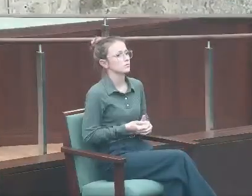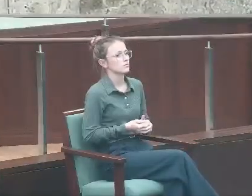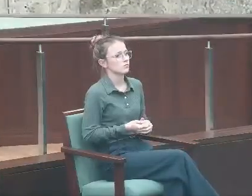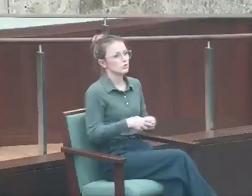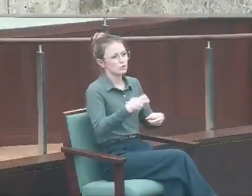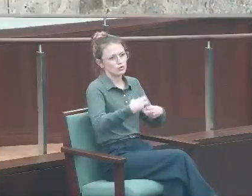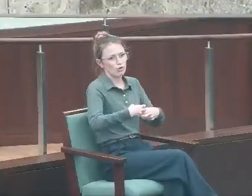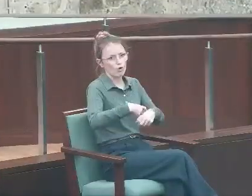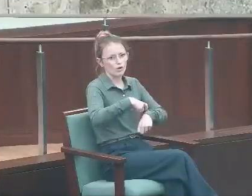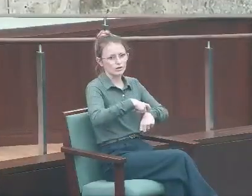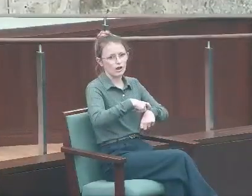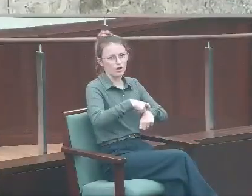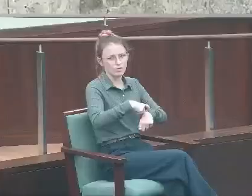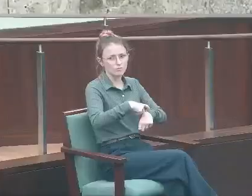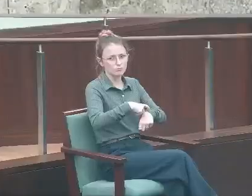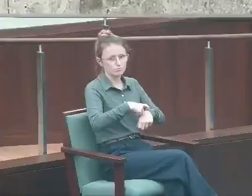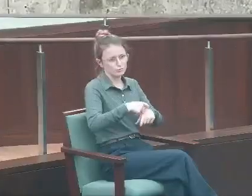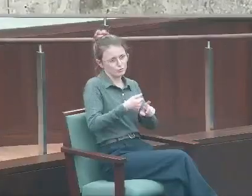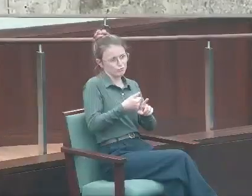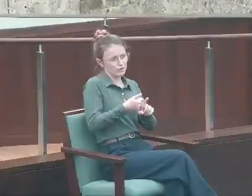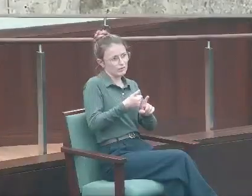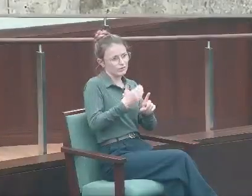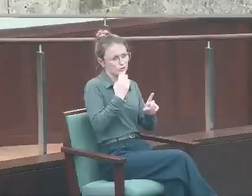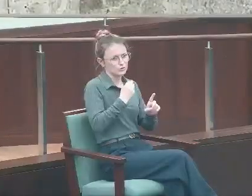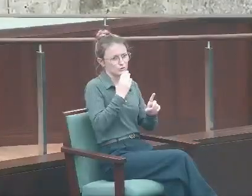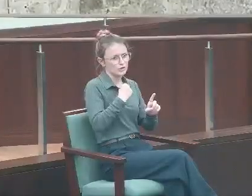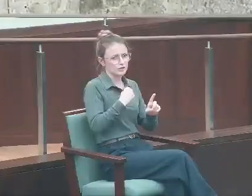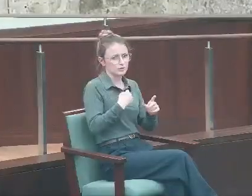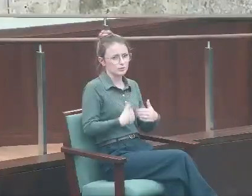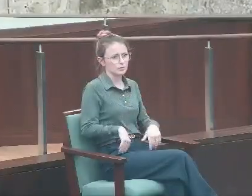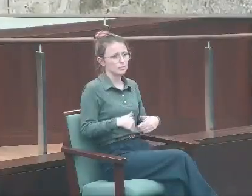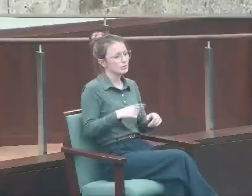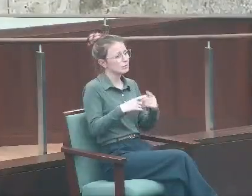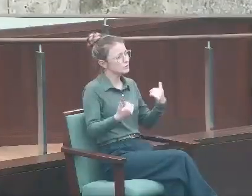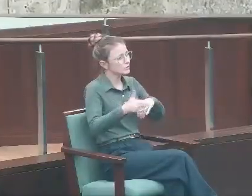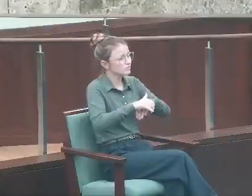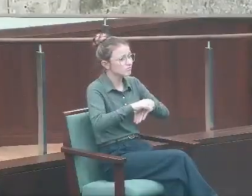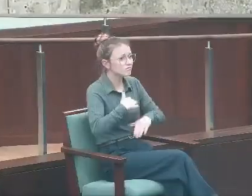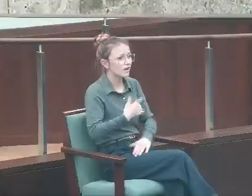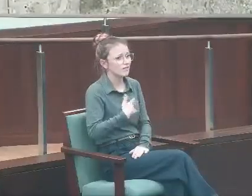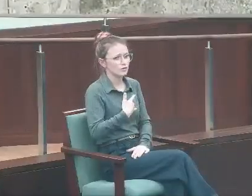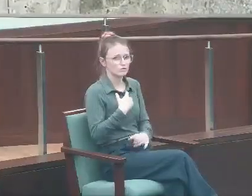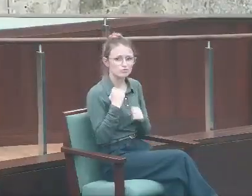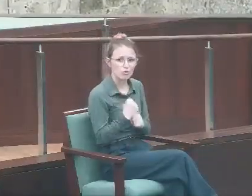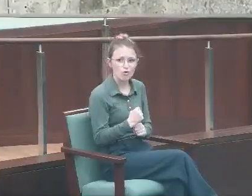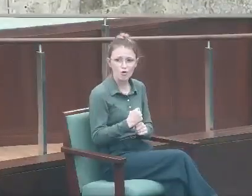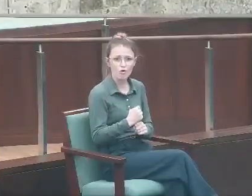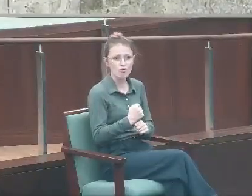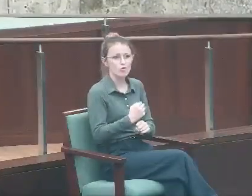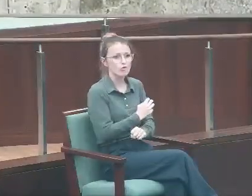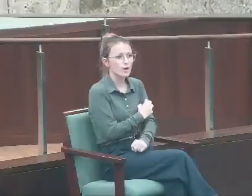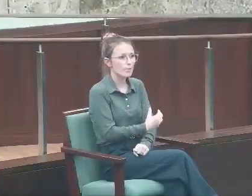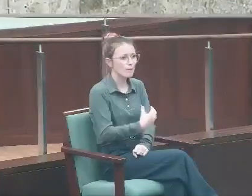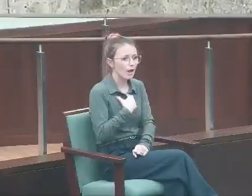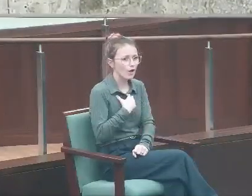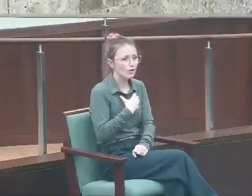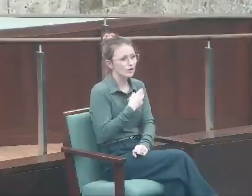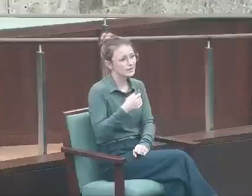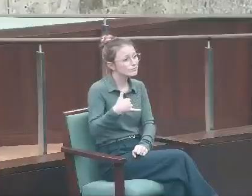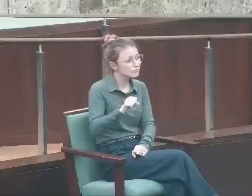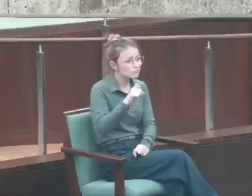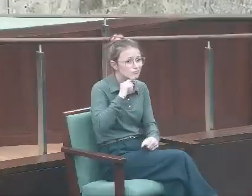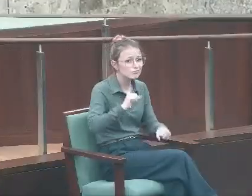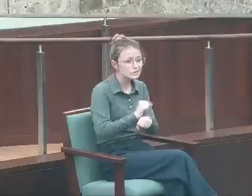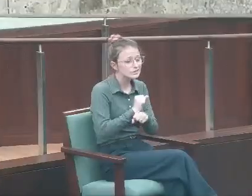time to be Jewish, but not tonight. Tonight, I feel strengthened, empowered, and yes, even